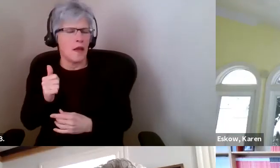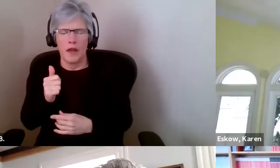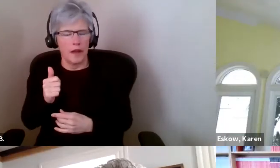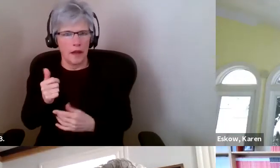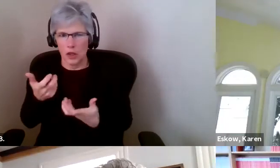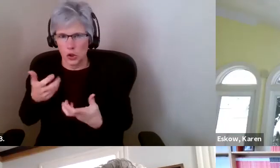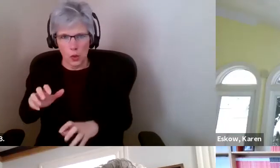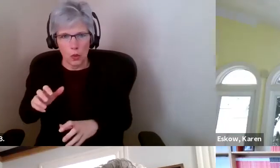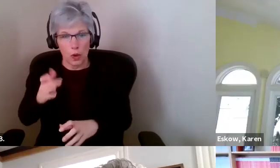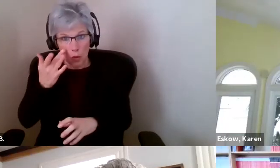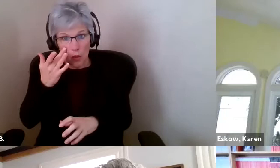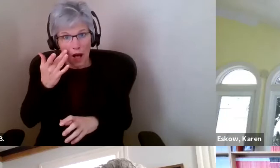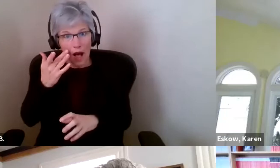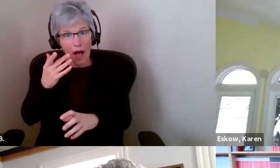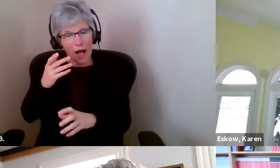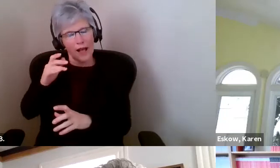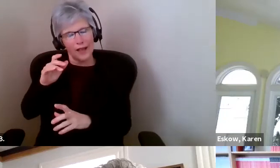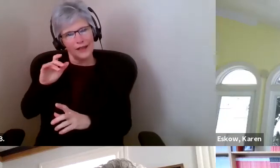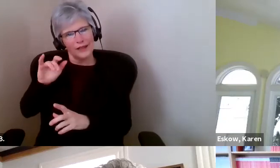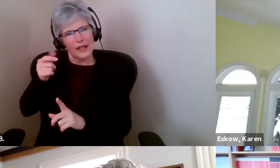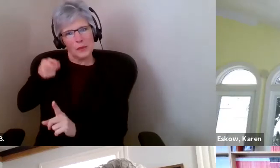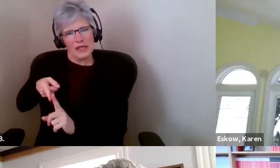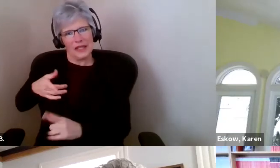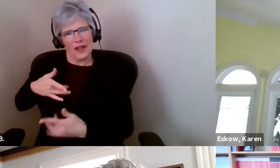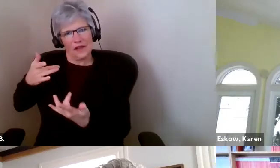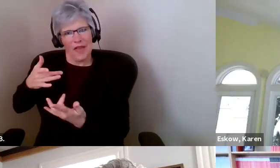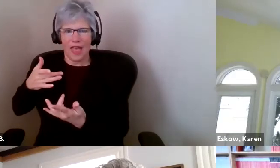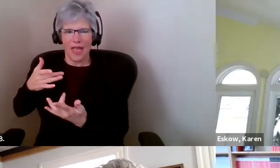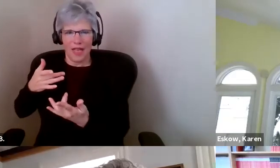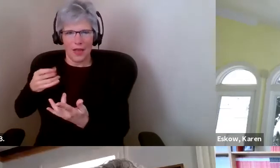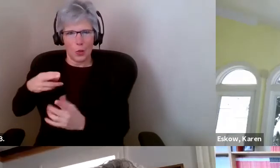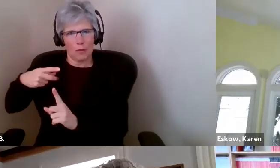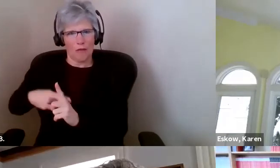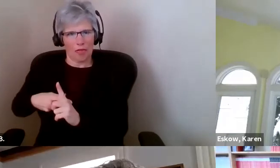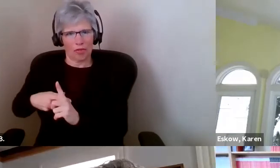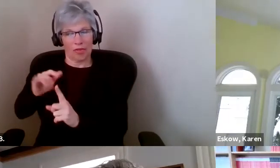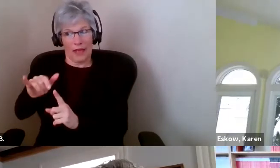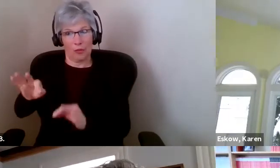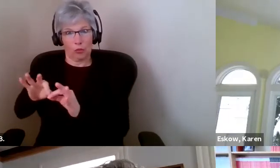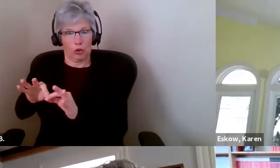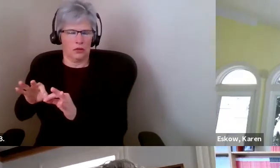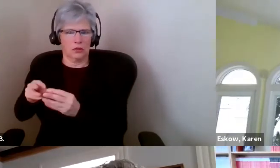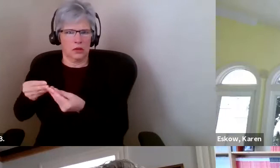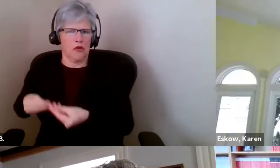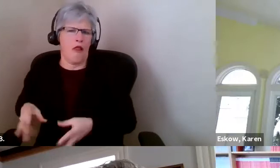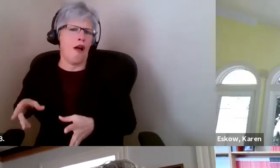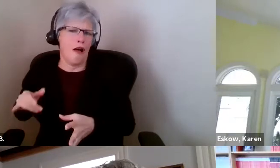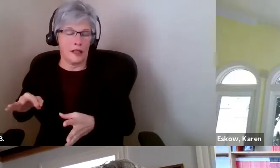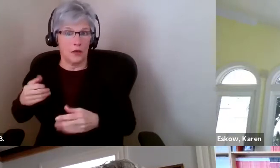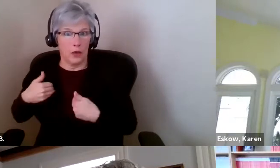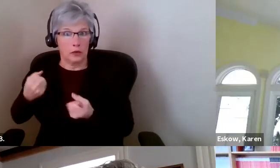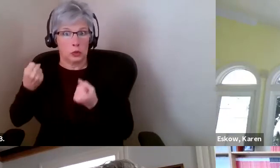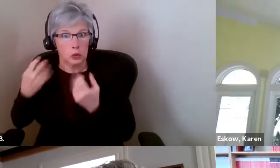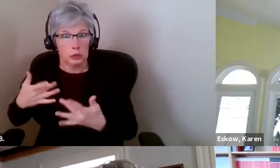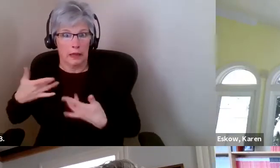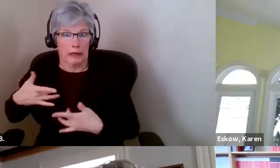and specialness of certain events or certain months is lost. But I want us to think seriously about that. And why is that